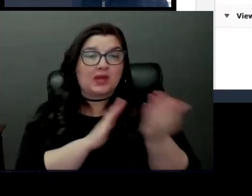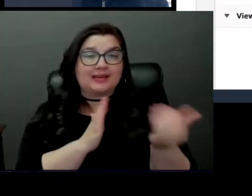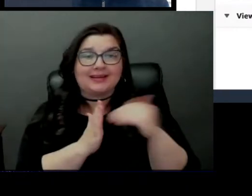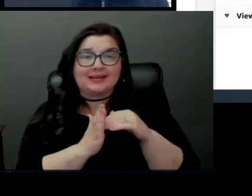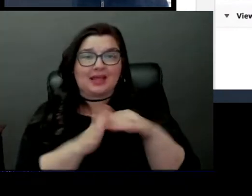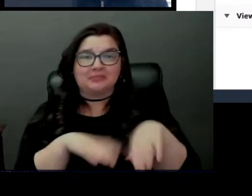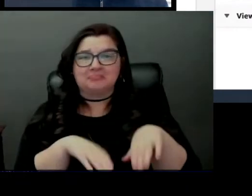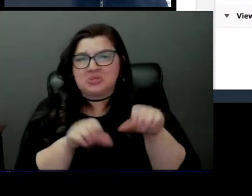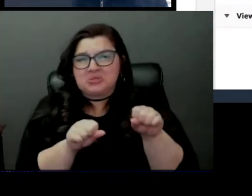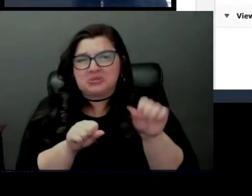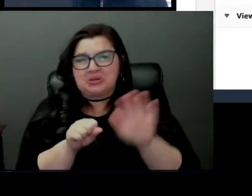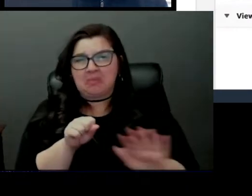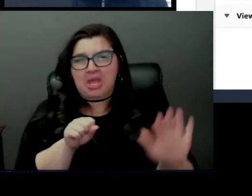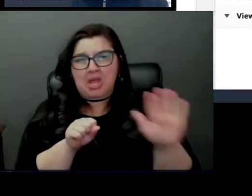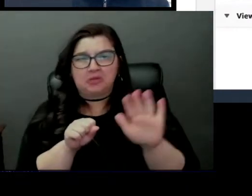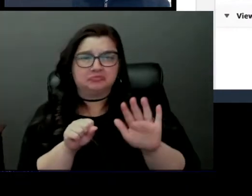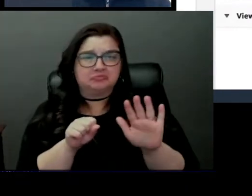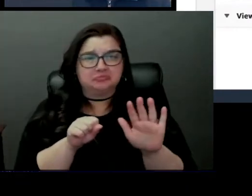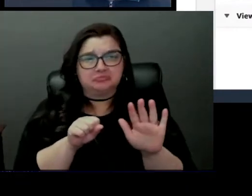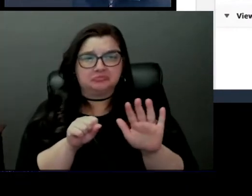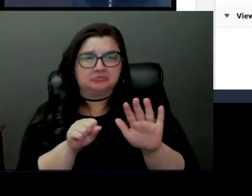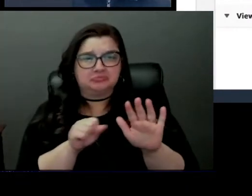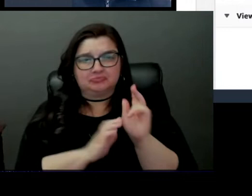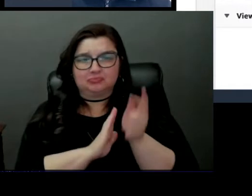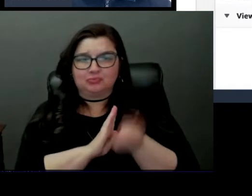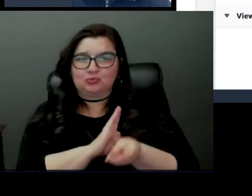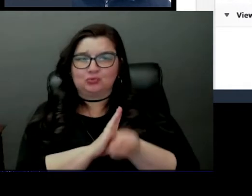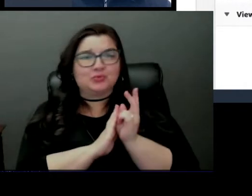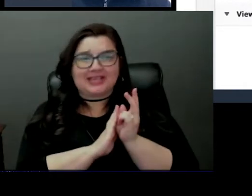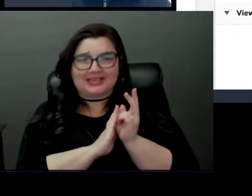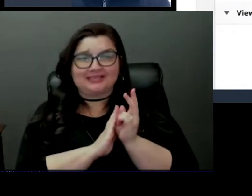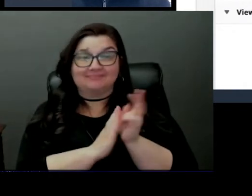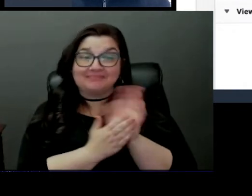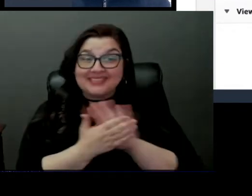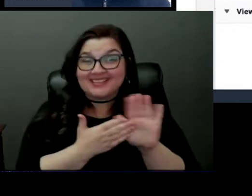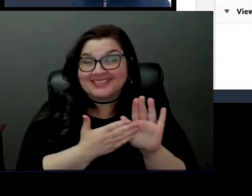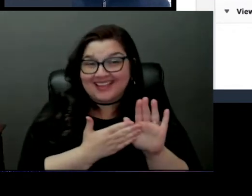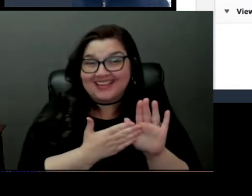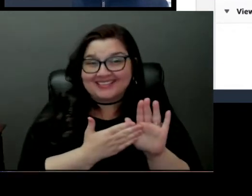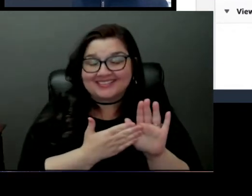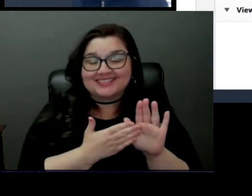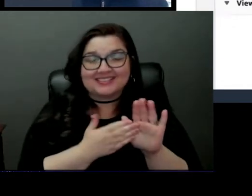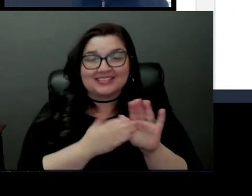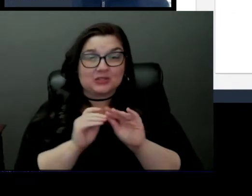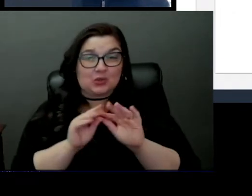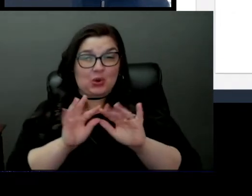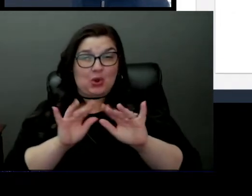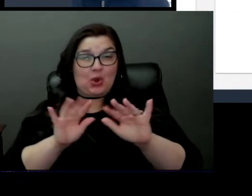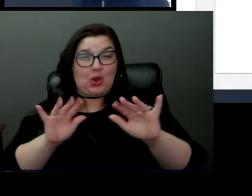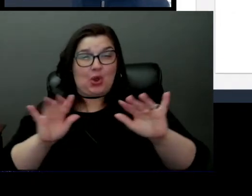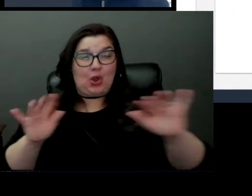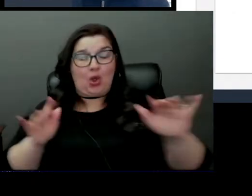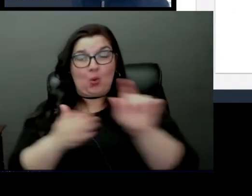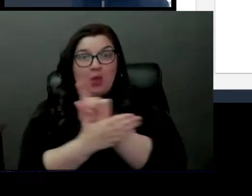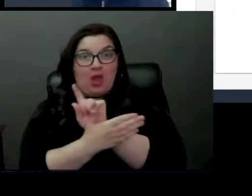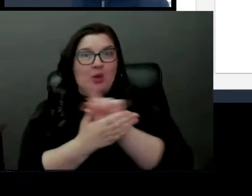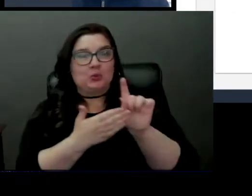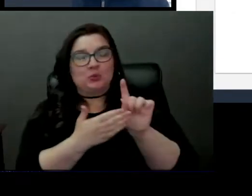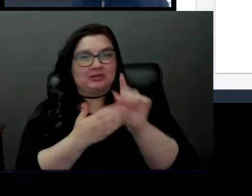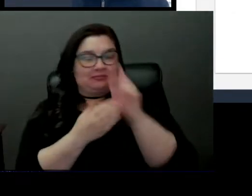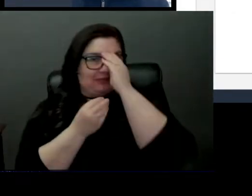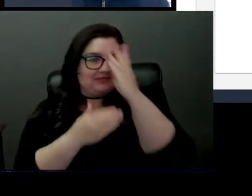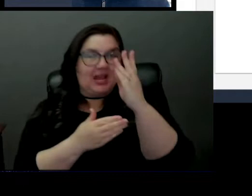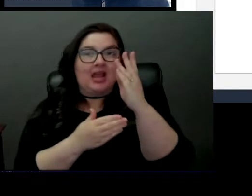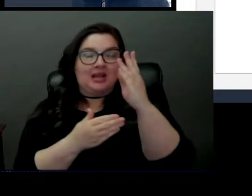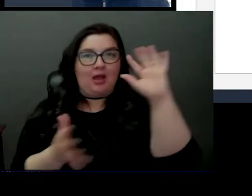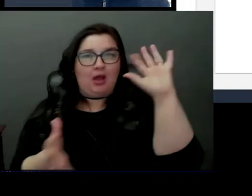about 2 seconds, which is pretty nice given that this is going across a whole week's of data. And it's going to tell me